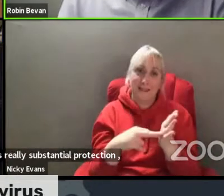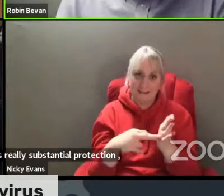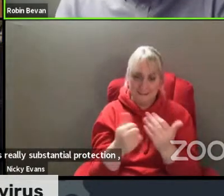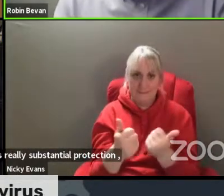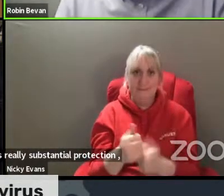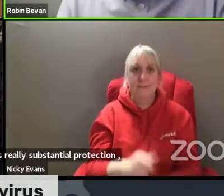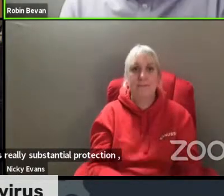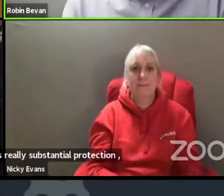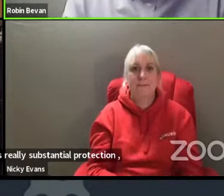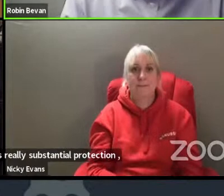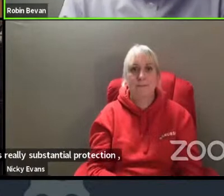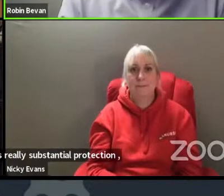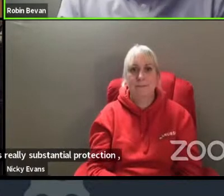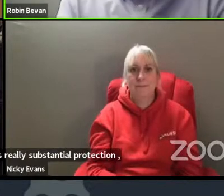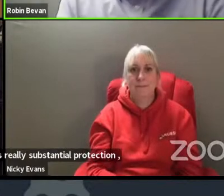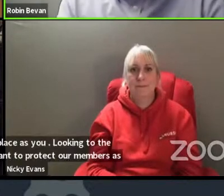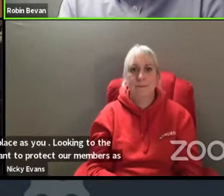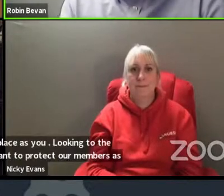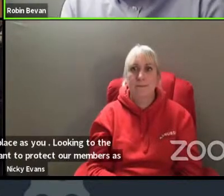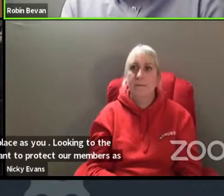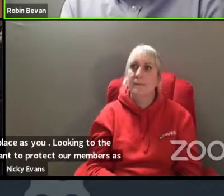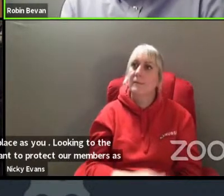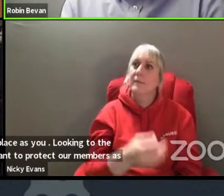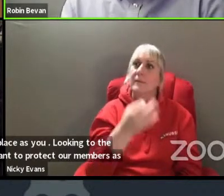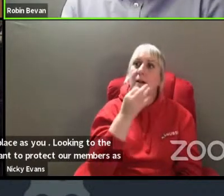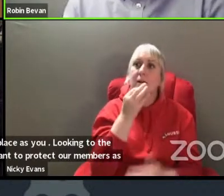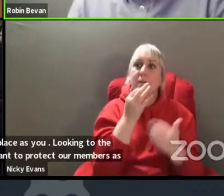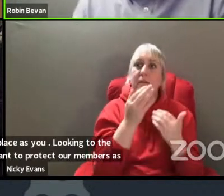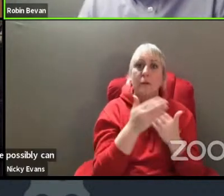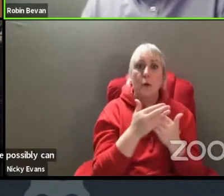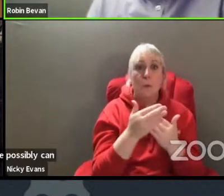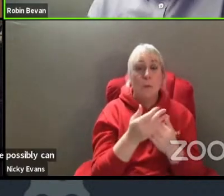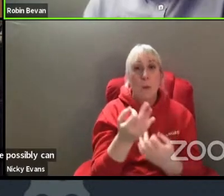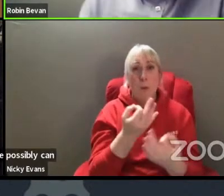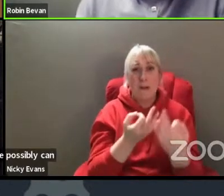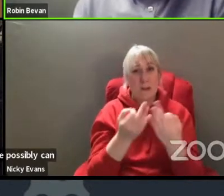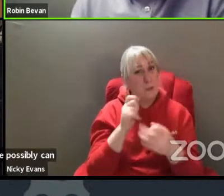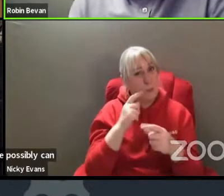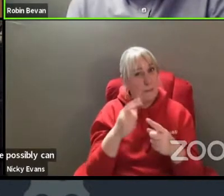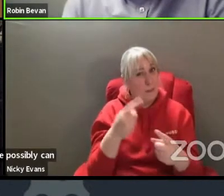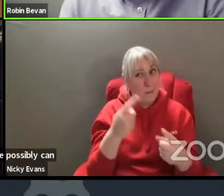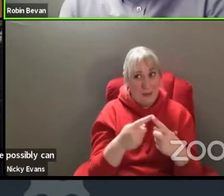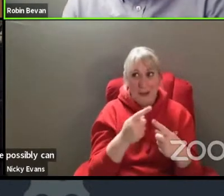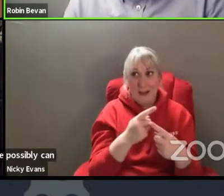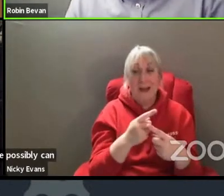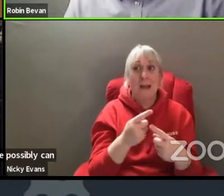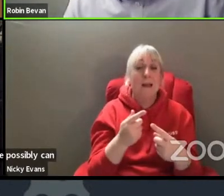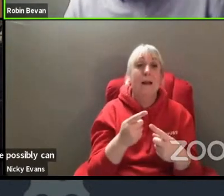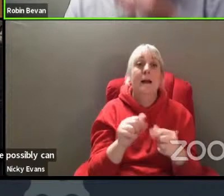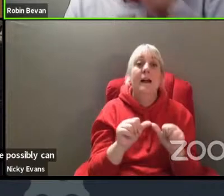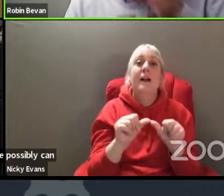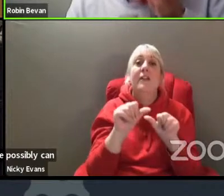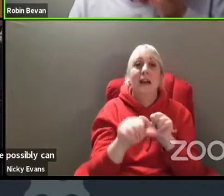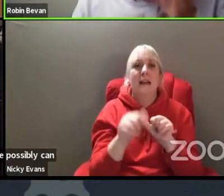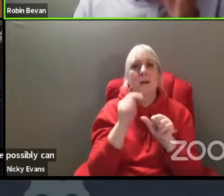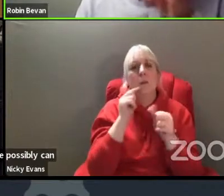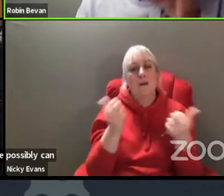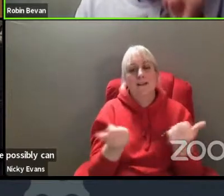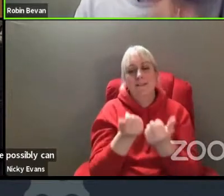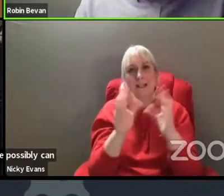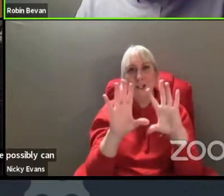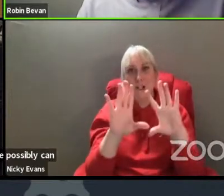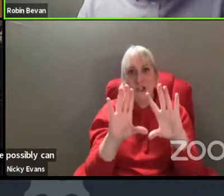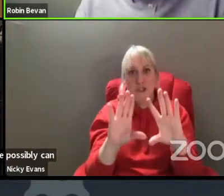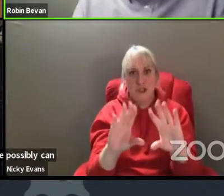we're going to take a couple more sets of questions at speed in the time that we've got remaining, and then we'll wrap up towards the end